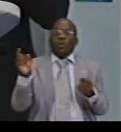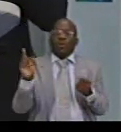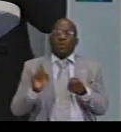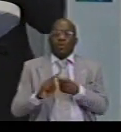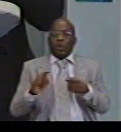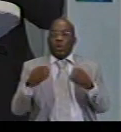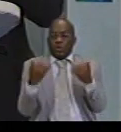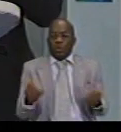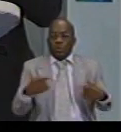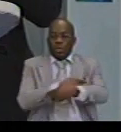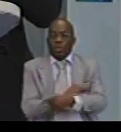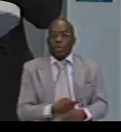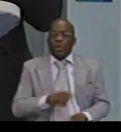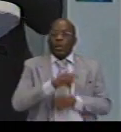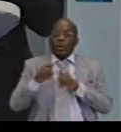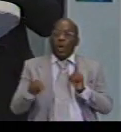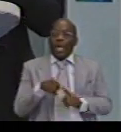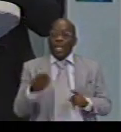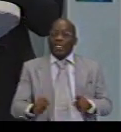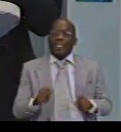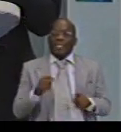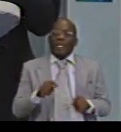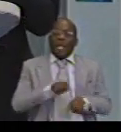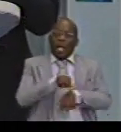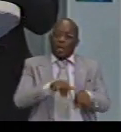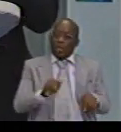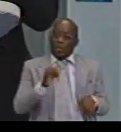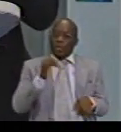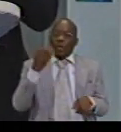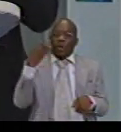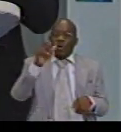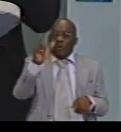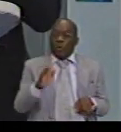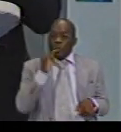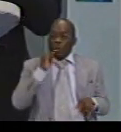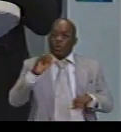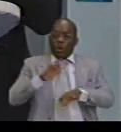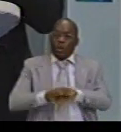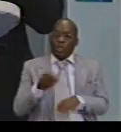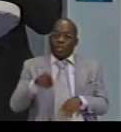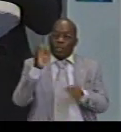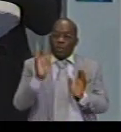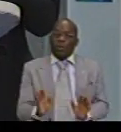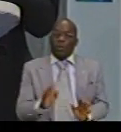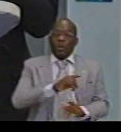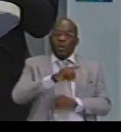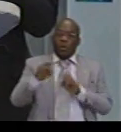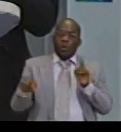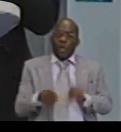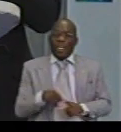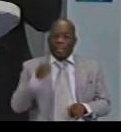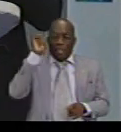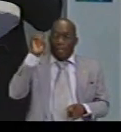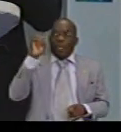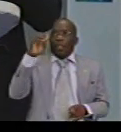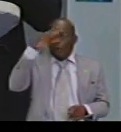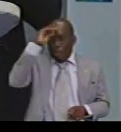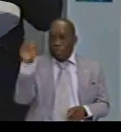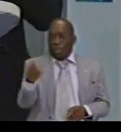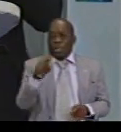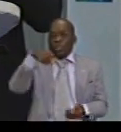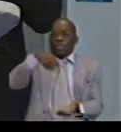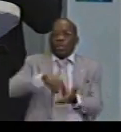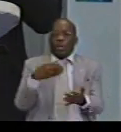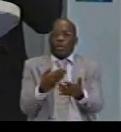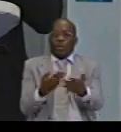When the anointing upon the man that has been chosen by God, when he will be standing in front of us here, let's pray